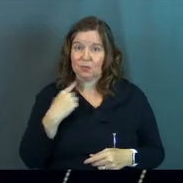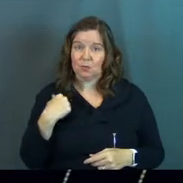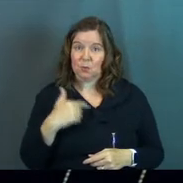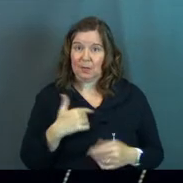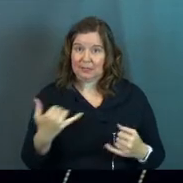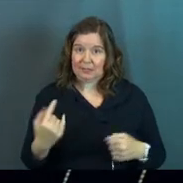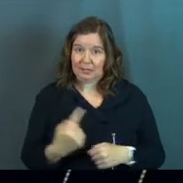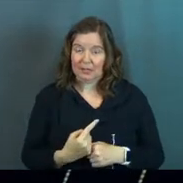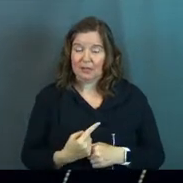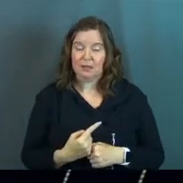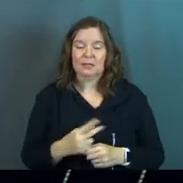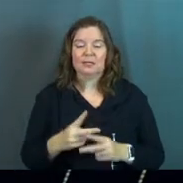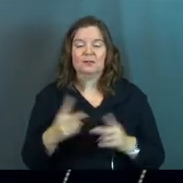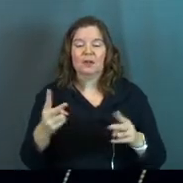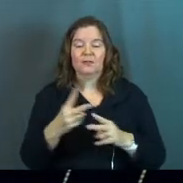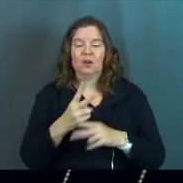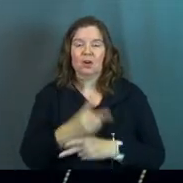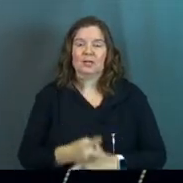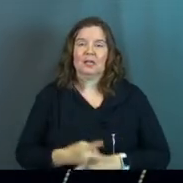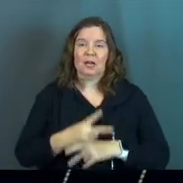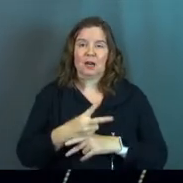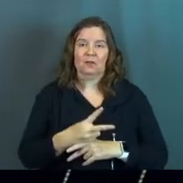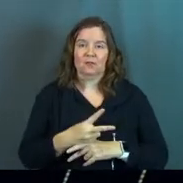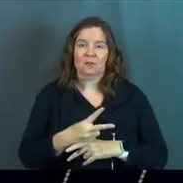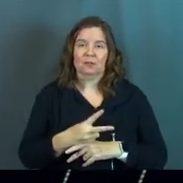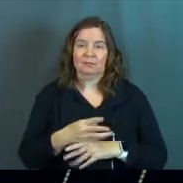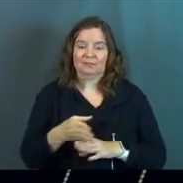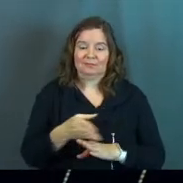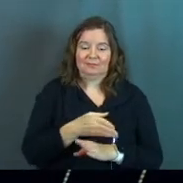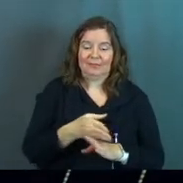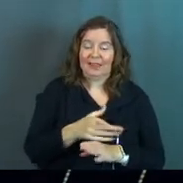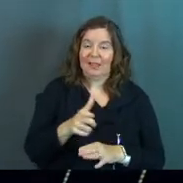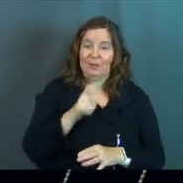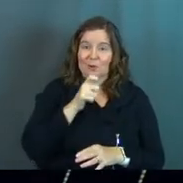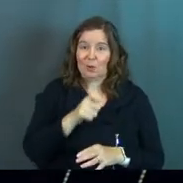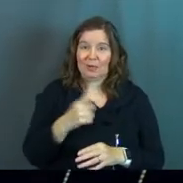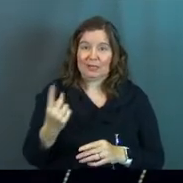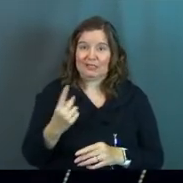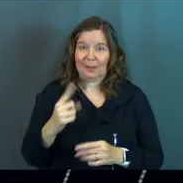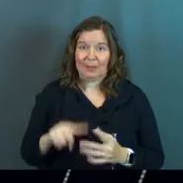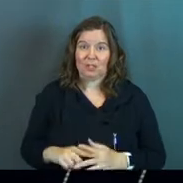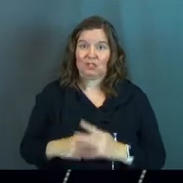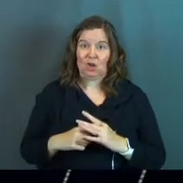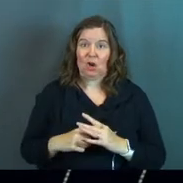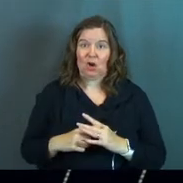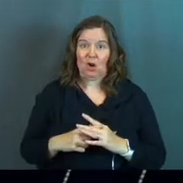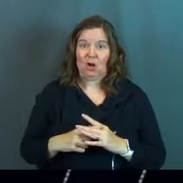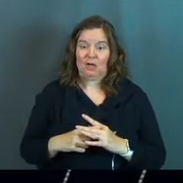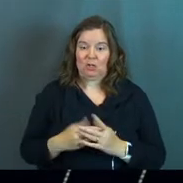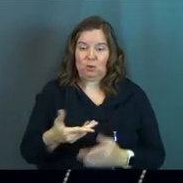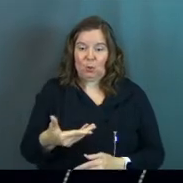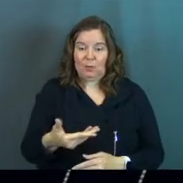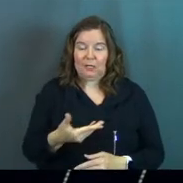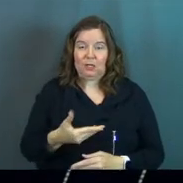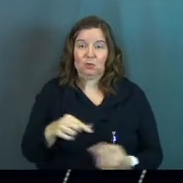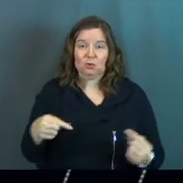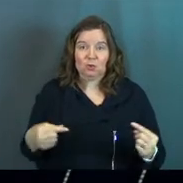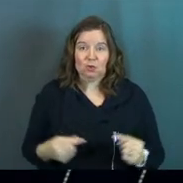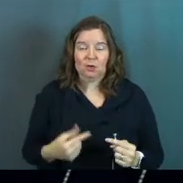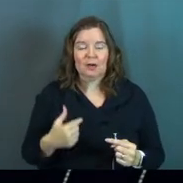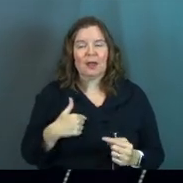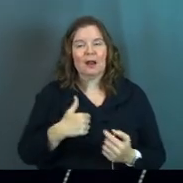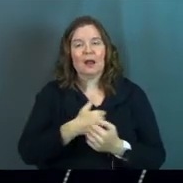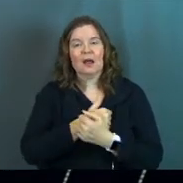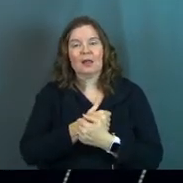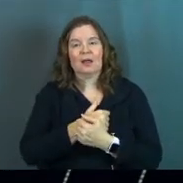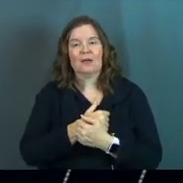us today is be very, very careful on the front end that you don't get something started, that you don't introduce the hurt. And